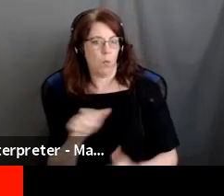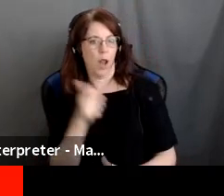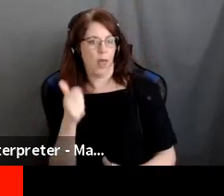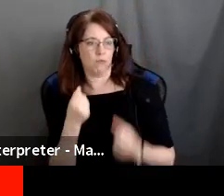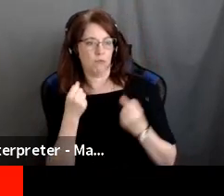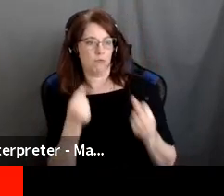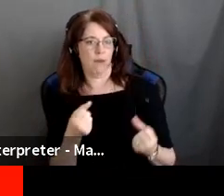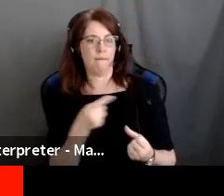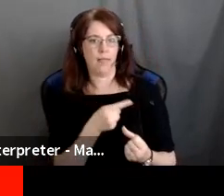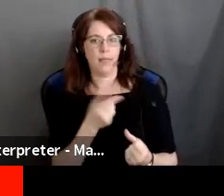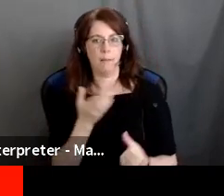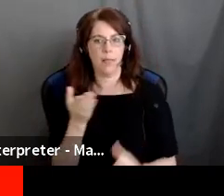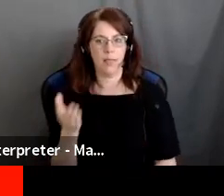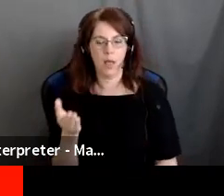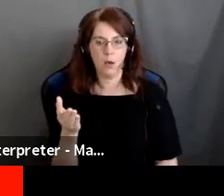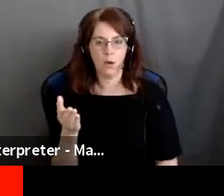there,